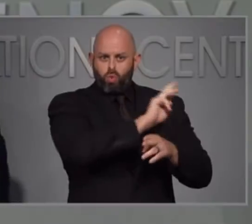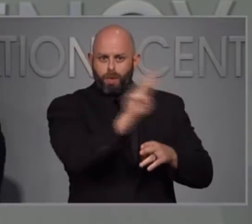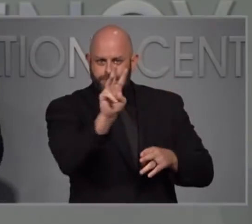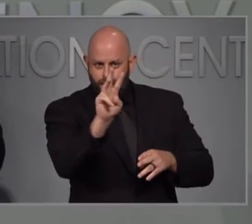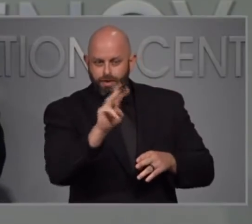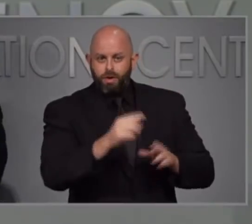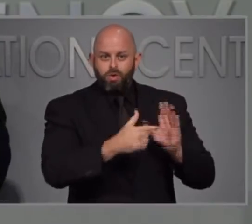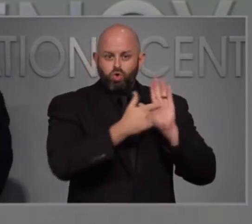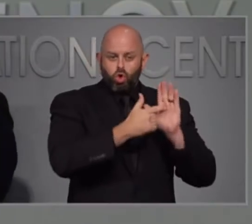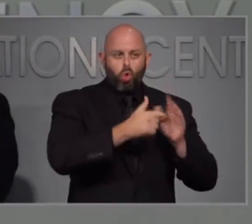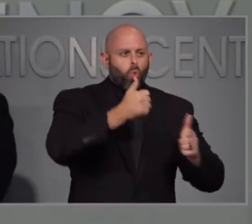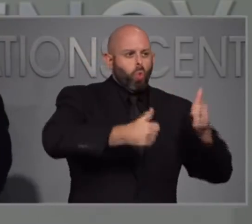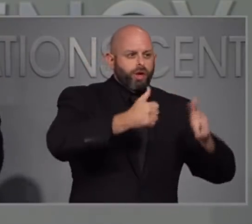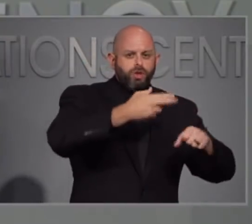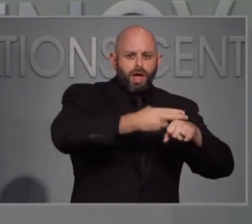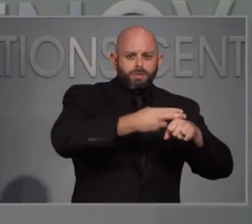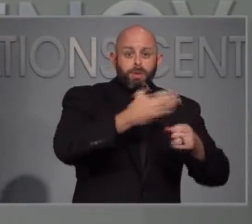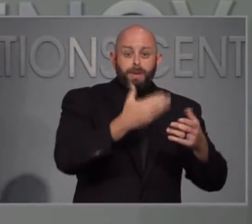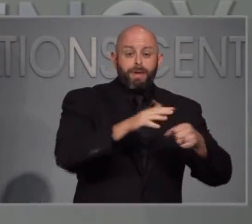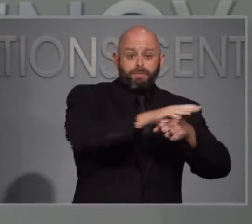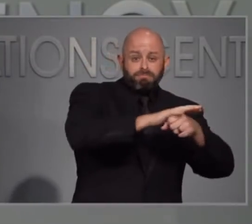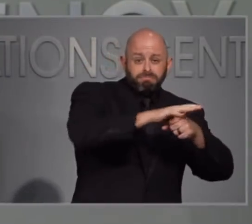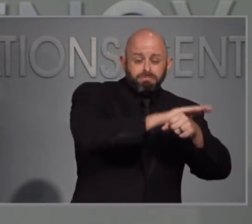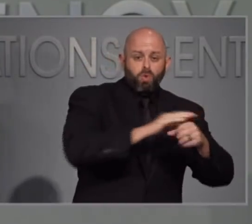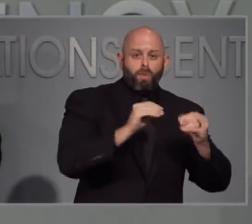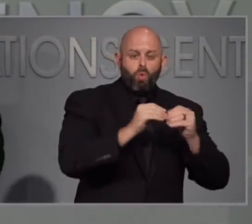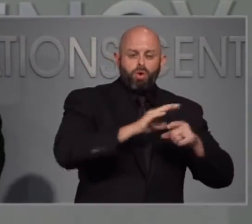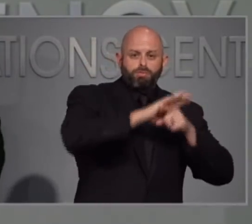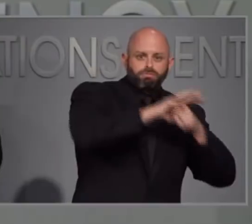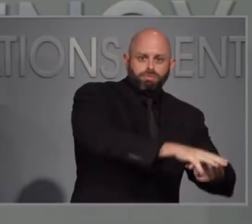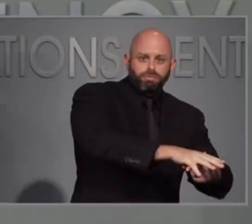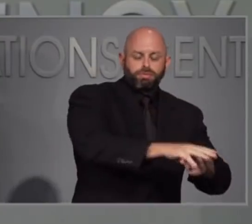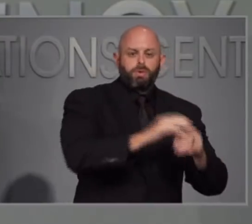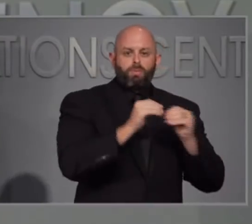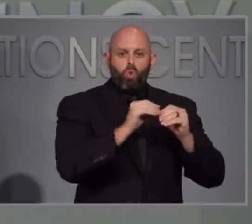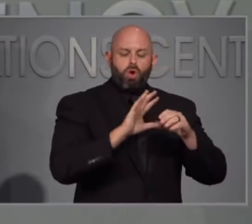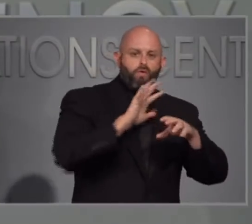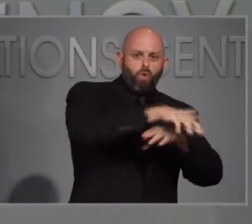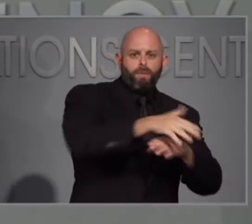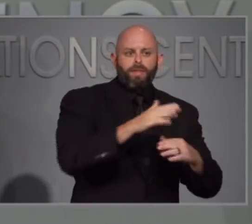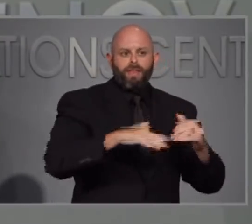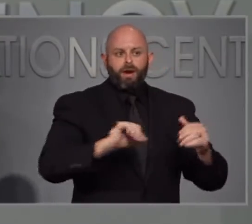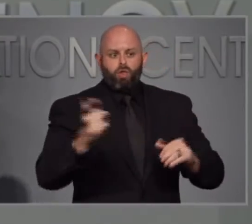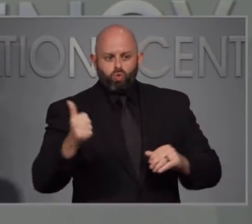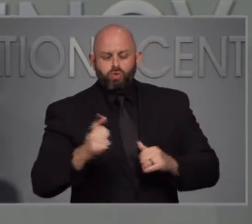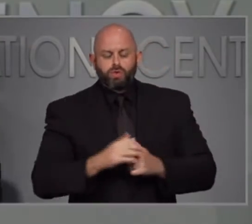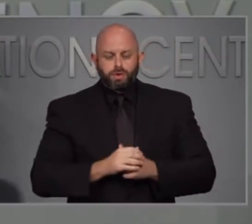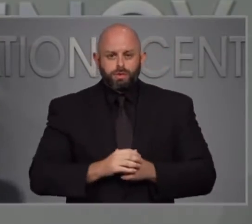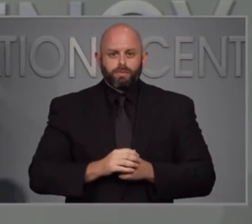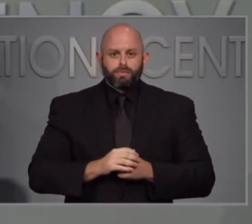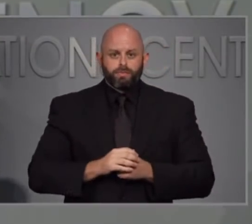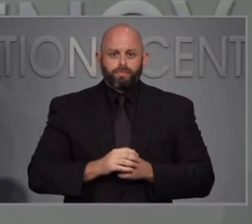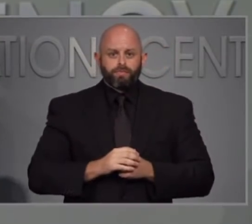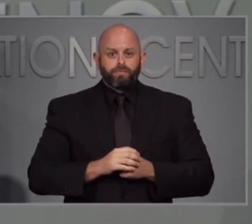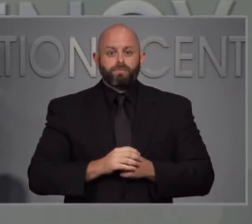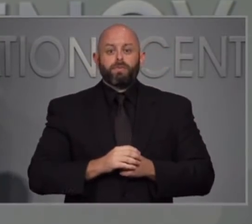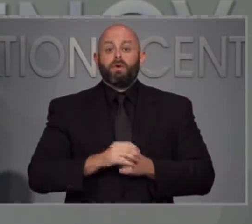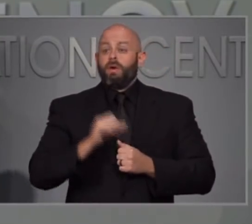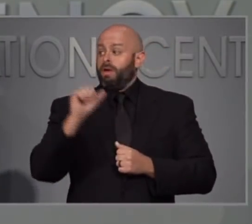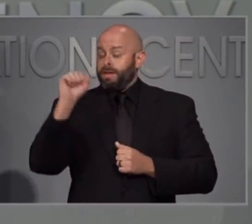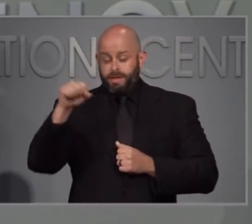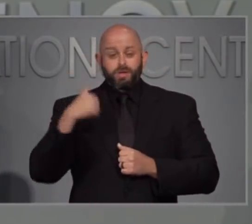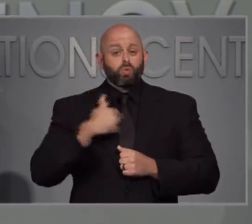show whether hospitals in a certain region are more stressed than others? Thanks. Thanks, Andrea. So yes, we track